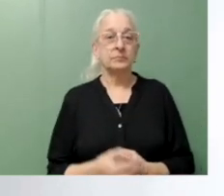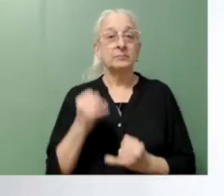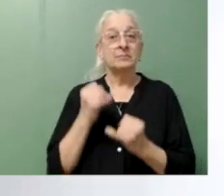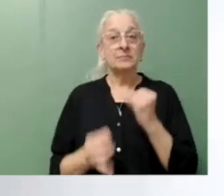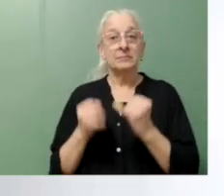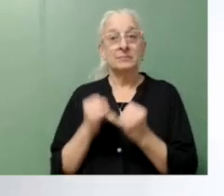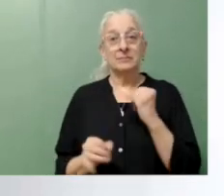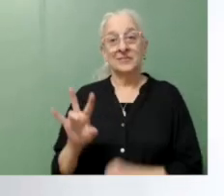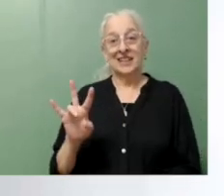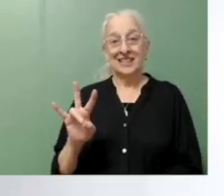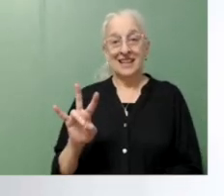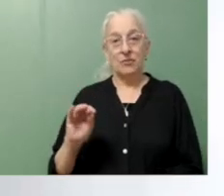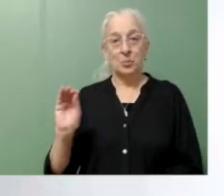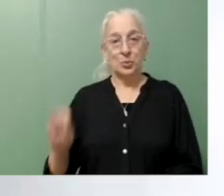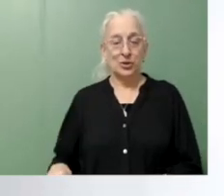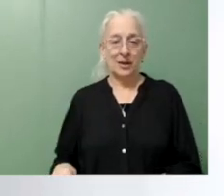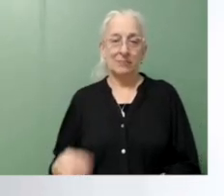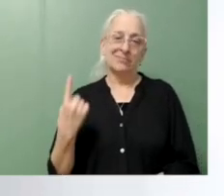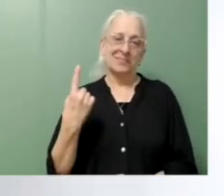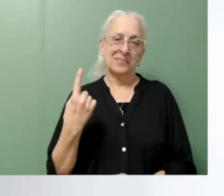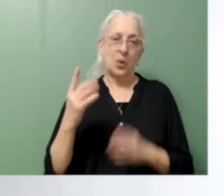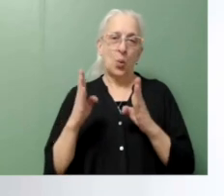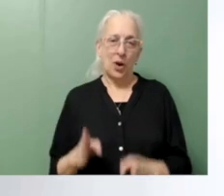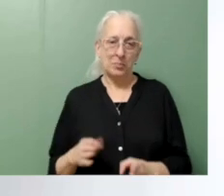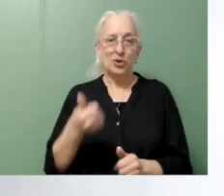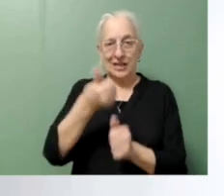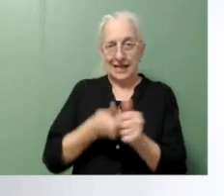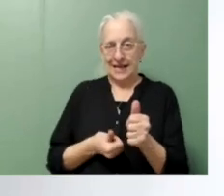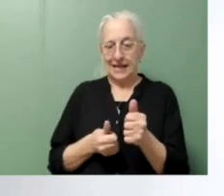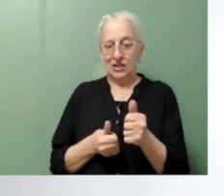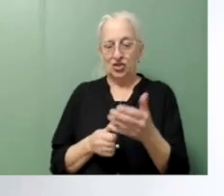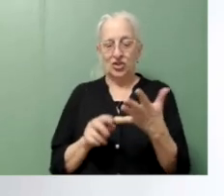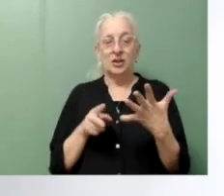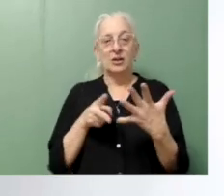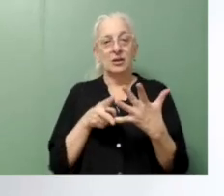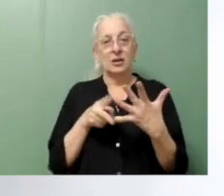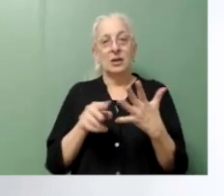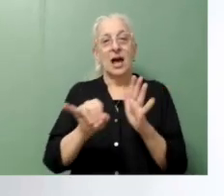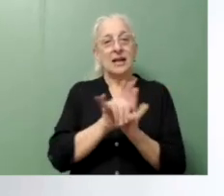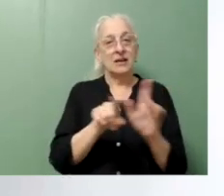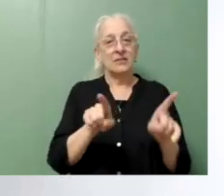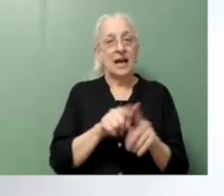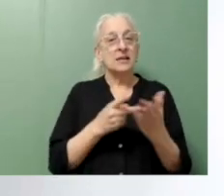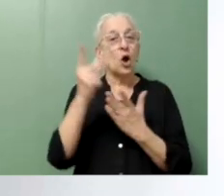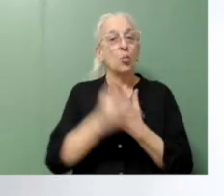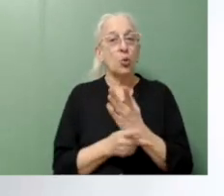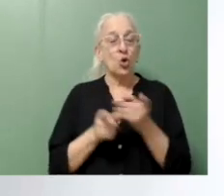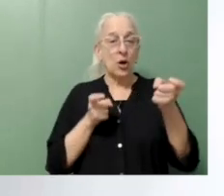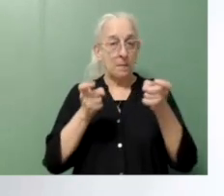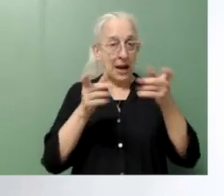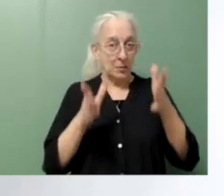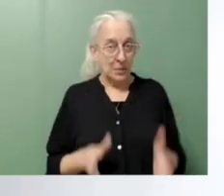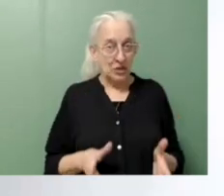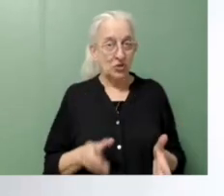Lastly, 7% or 1 person each identified as either a program administrator